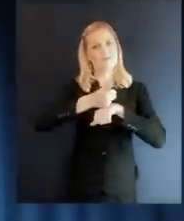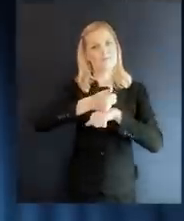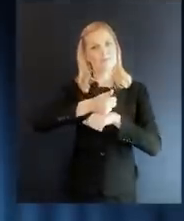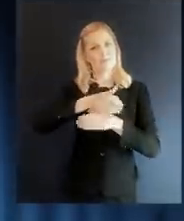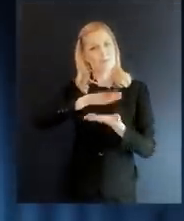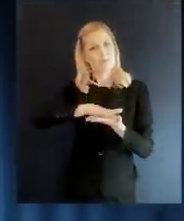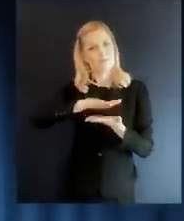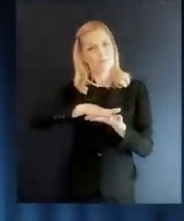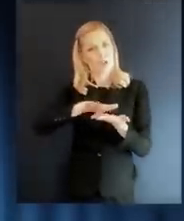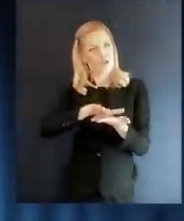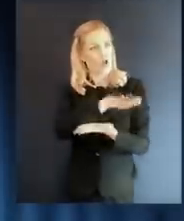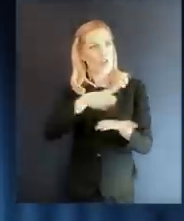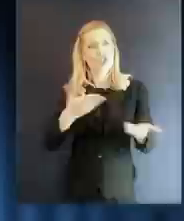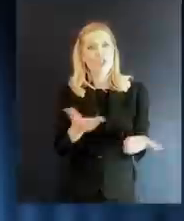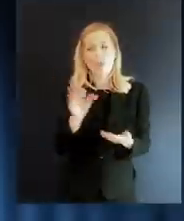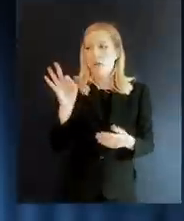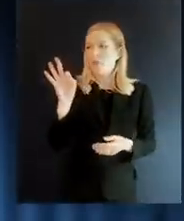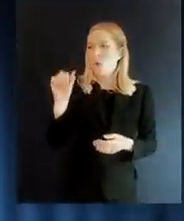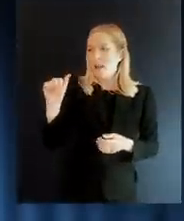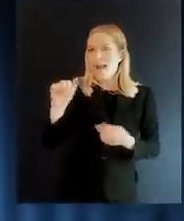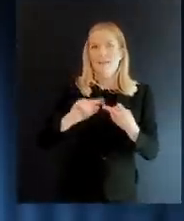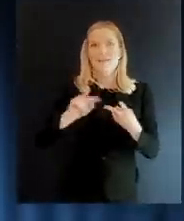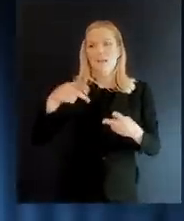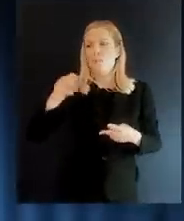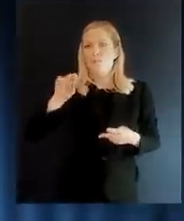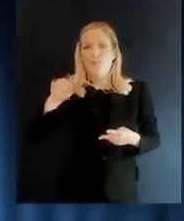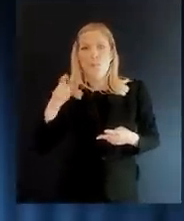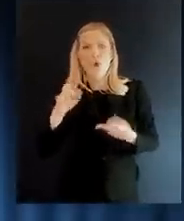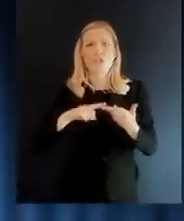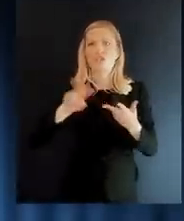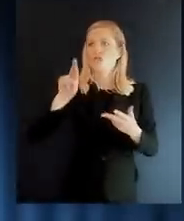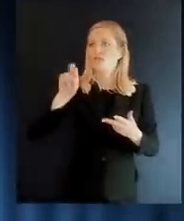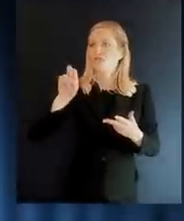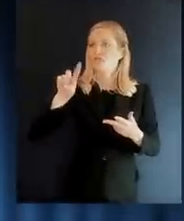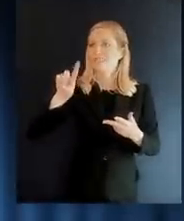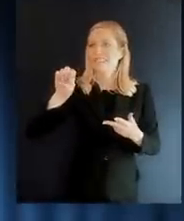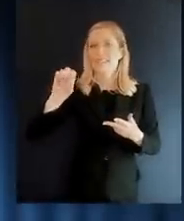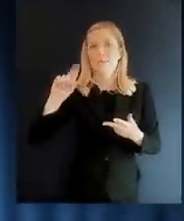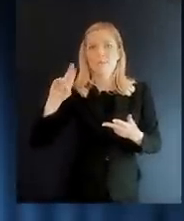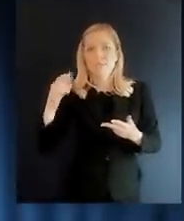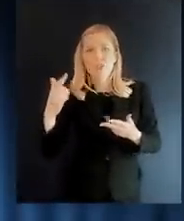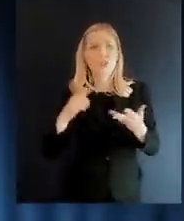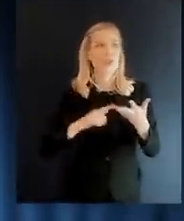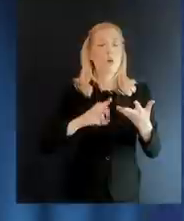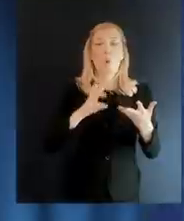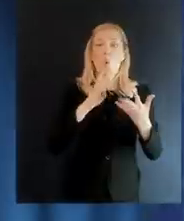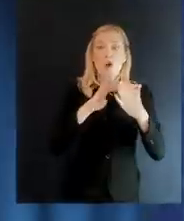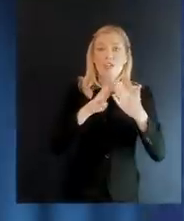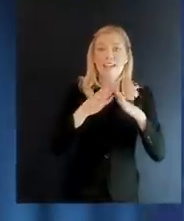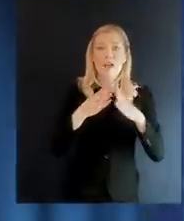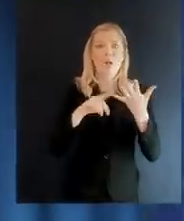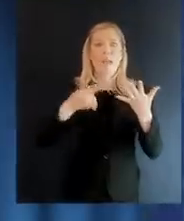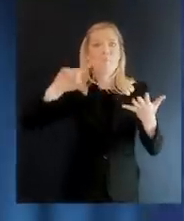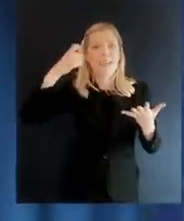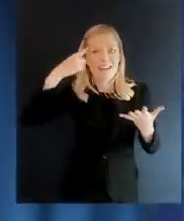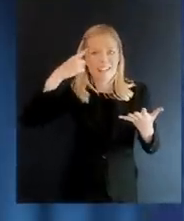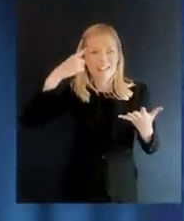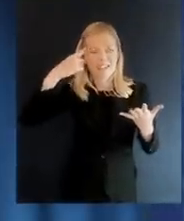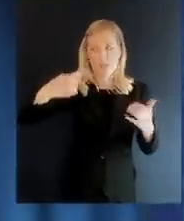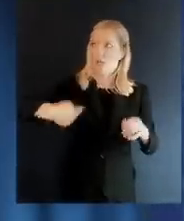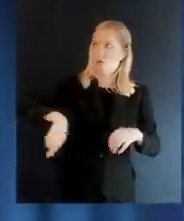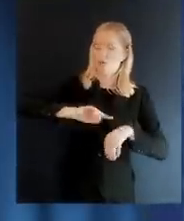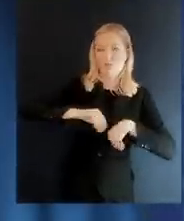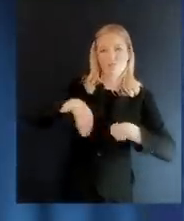Atkinson, Portage, Reedsburg, Watertown, and Madison. Your well-earned success